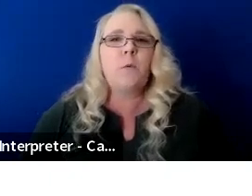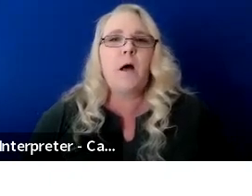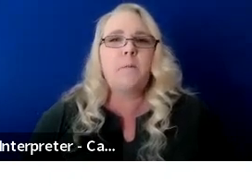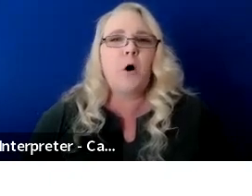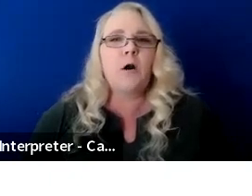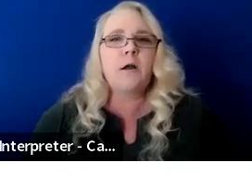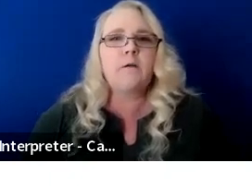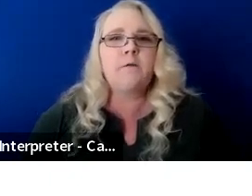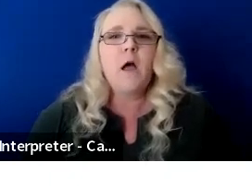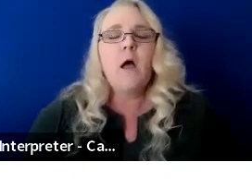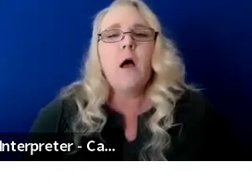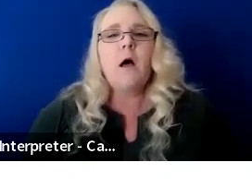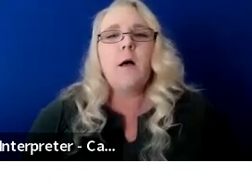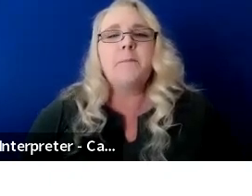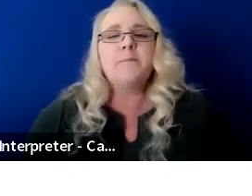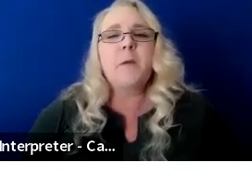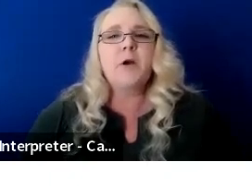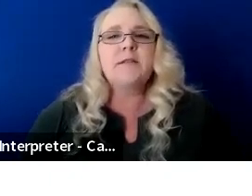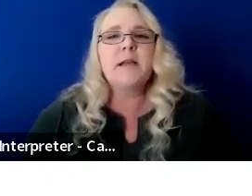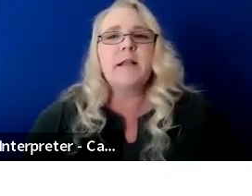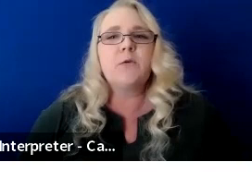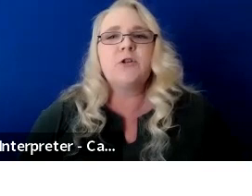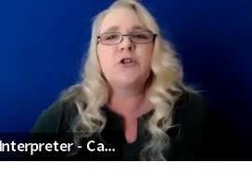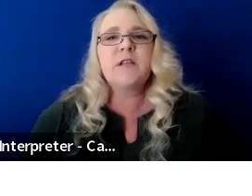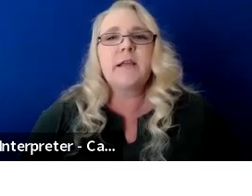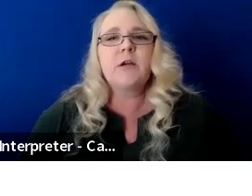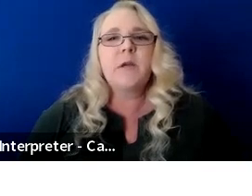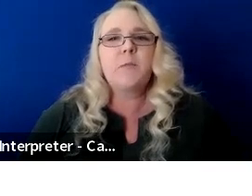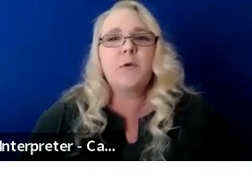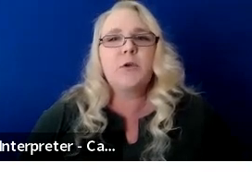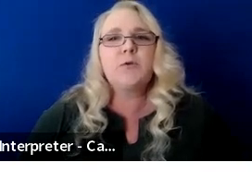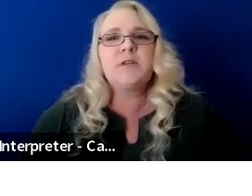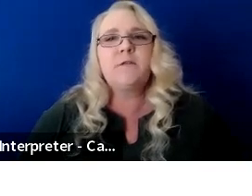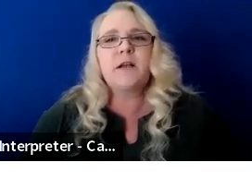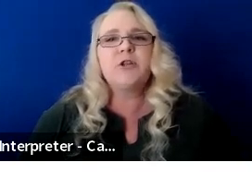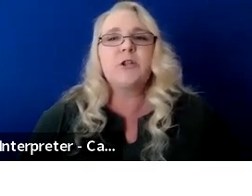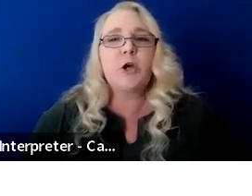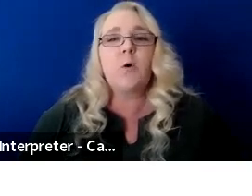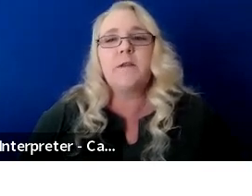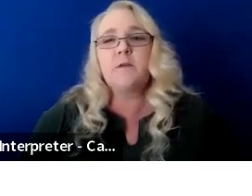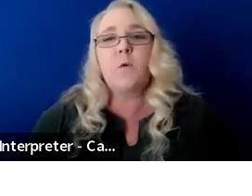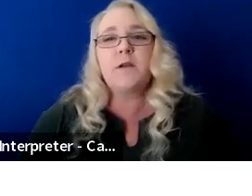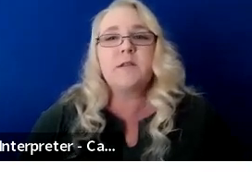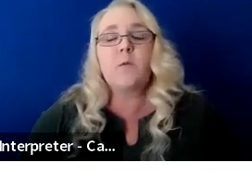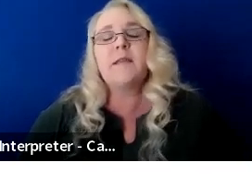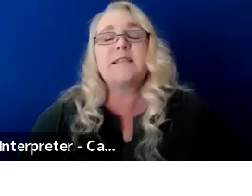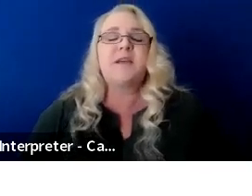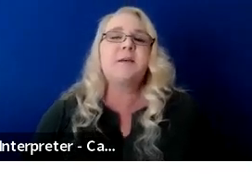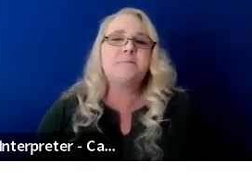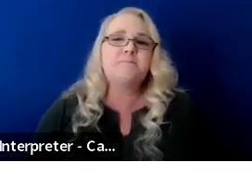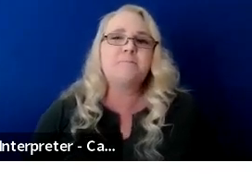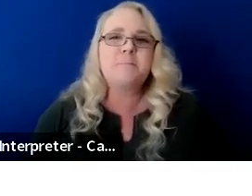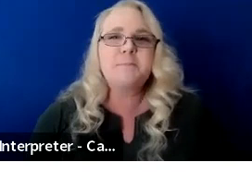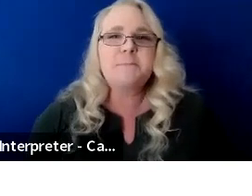huge part of American Sign Language, just like hearing people use inflection and tone in their voice and the way they